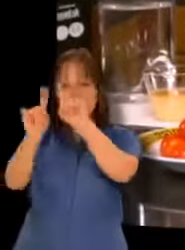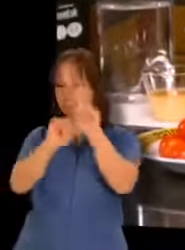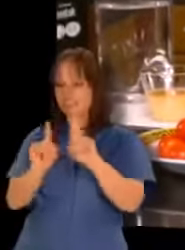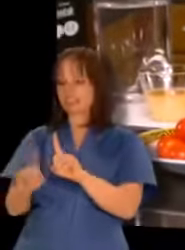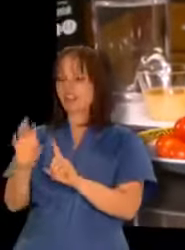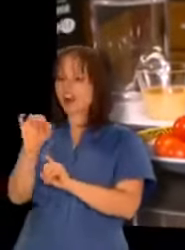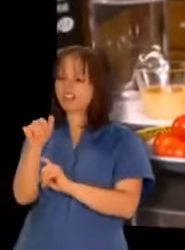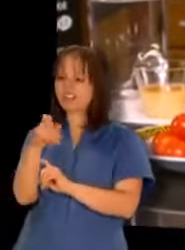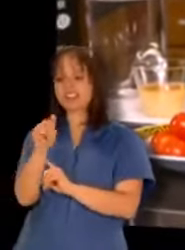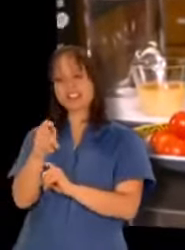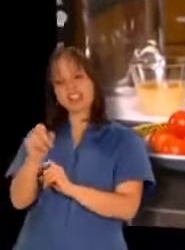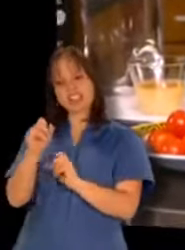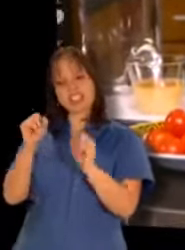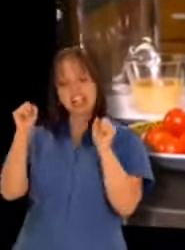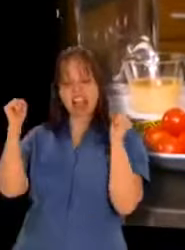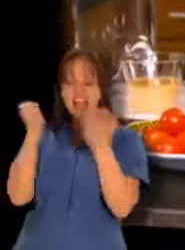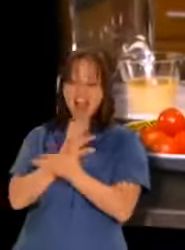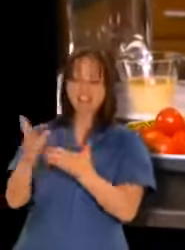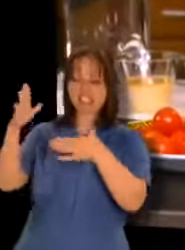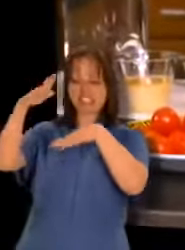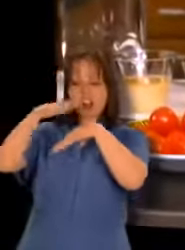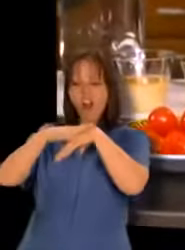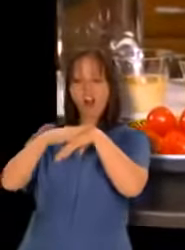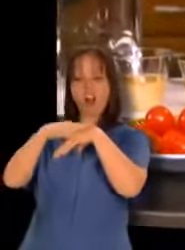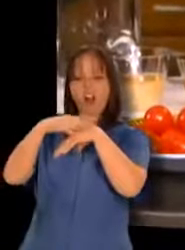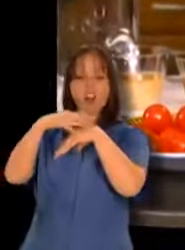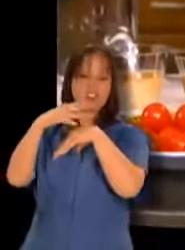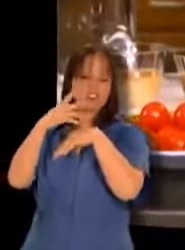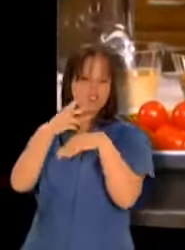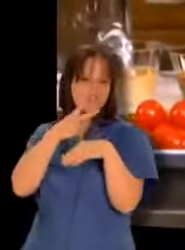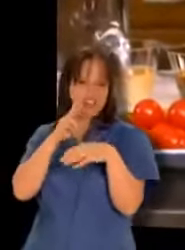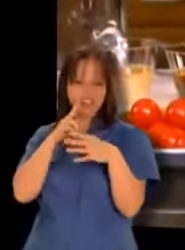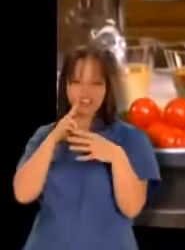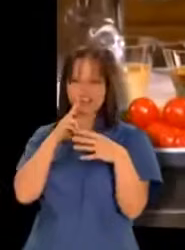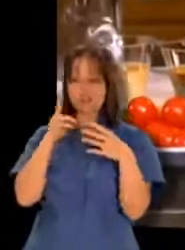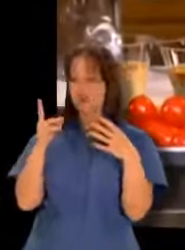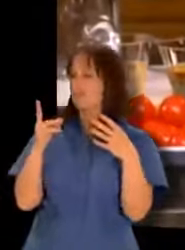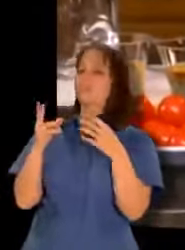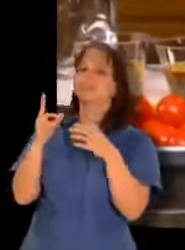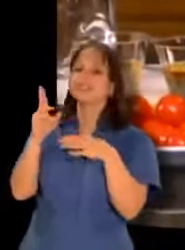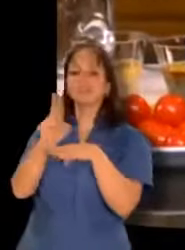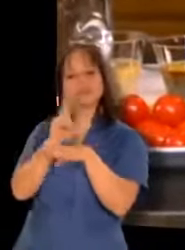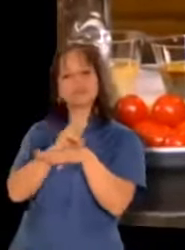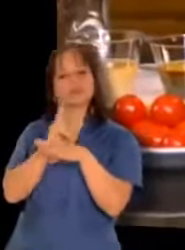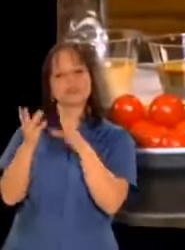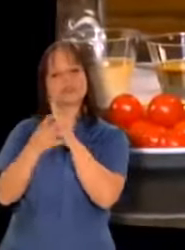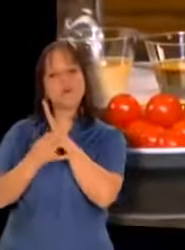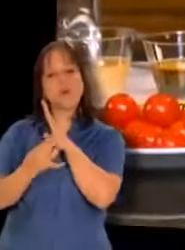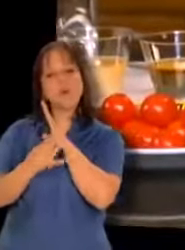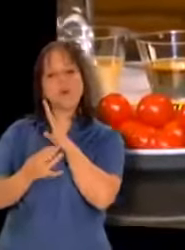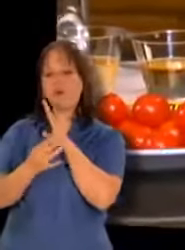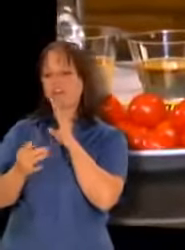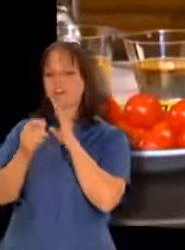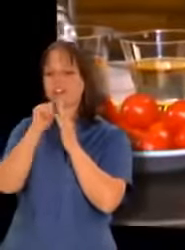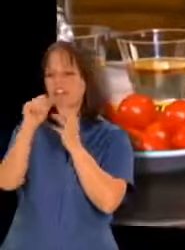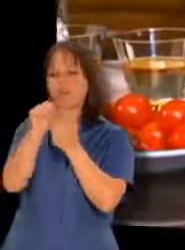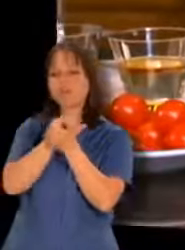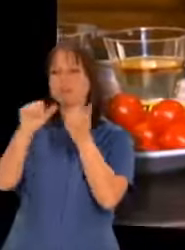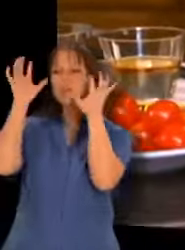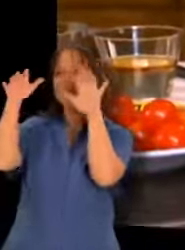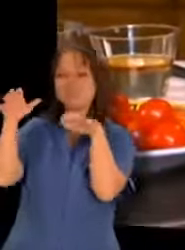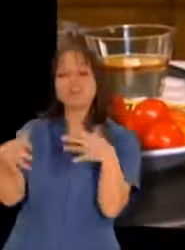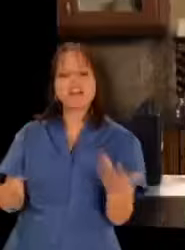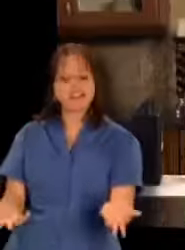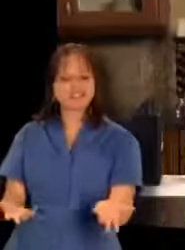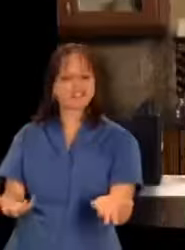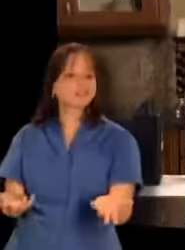oxidation, anything that's on the produce, because they use oil-based pesticides that don't wash off in the rain. So guess what? Regular water doesn't have the